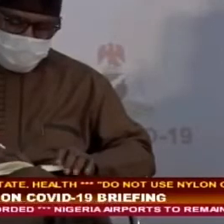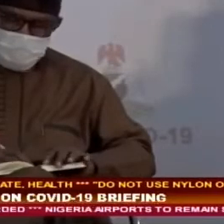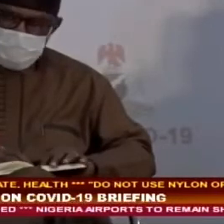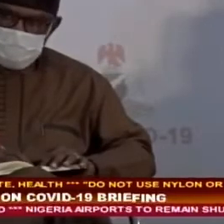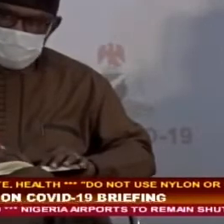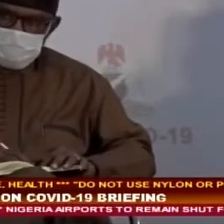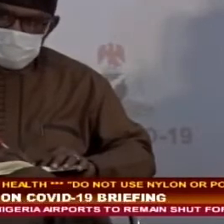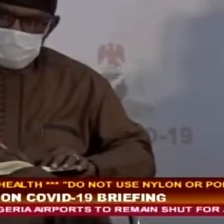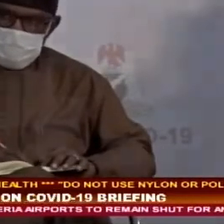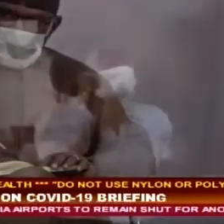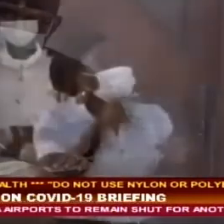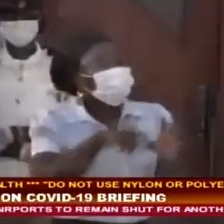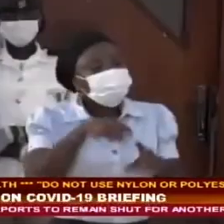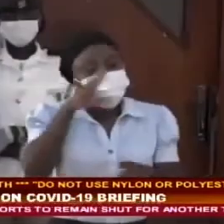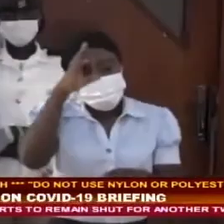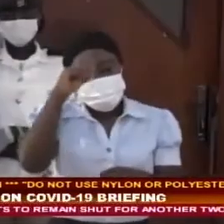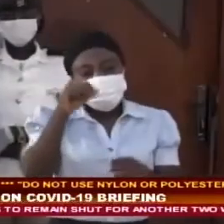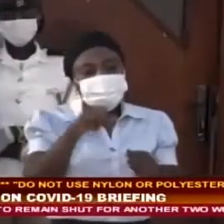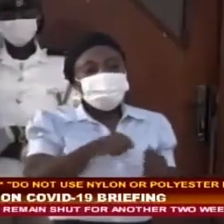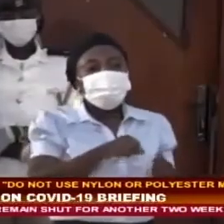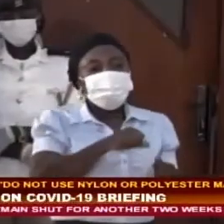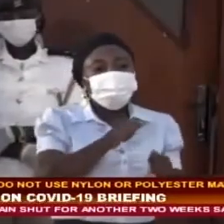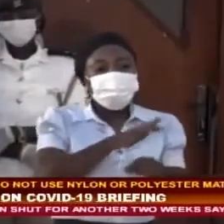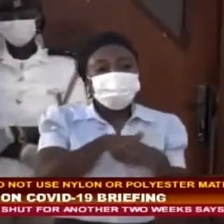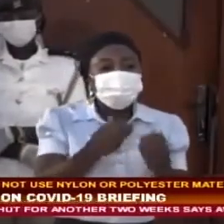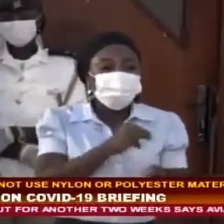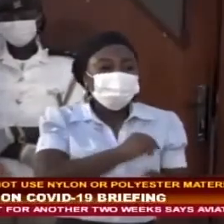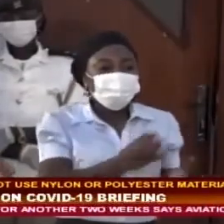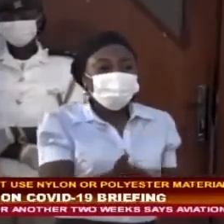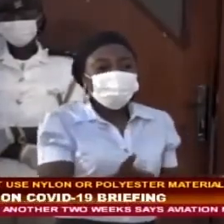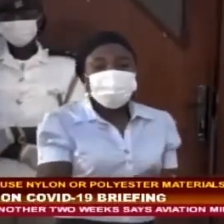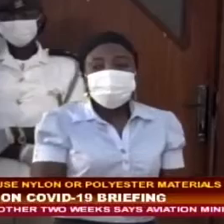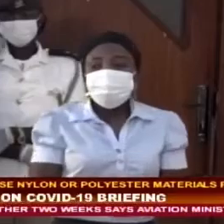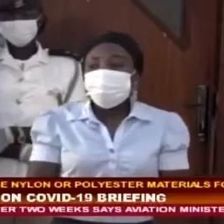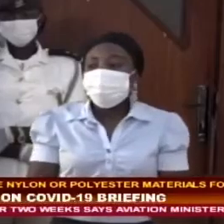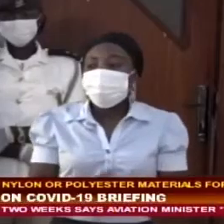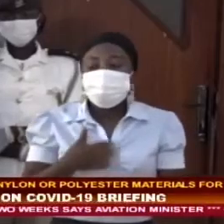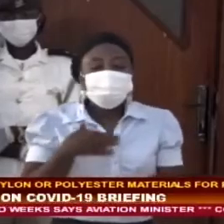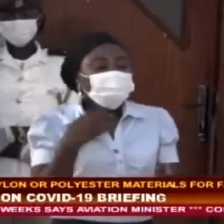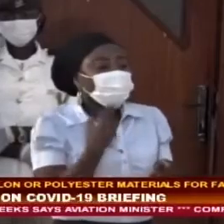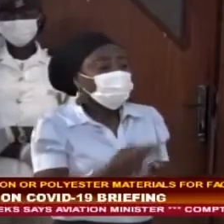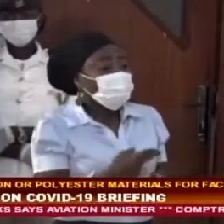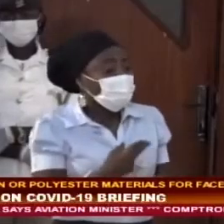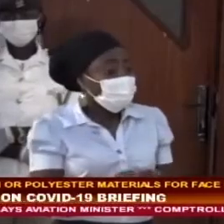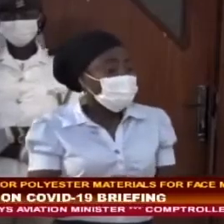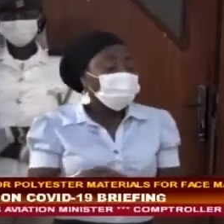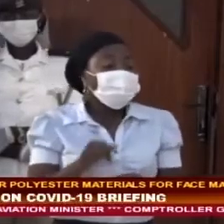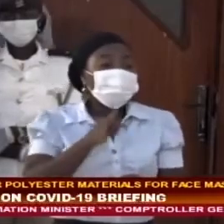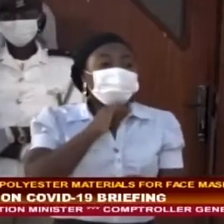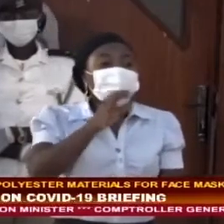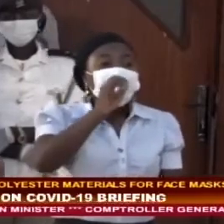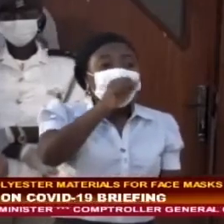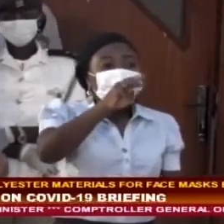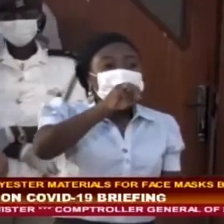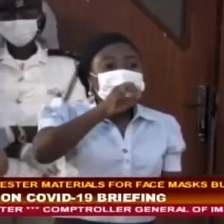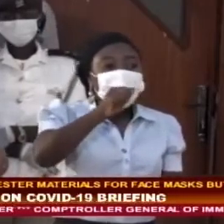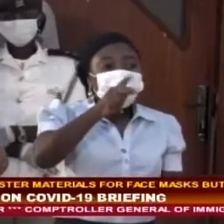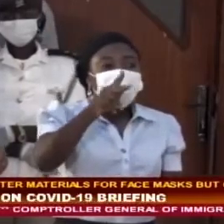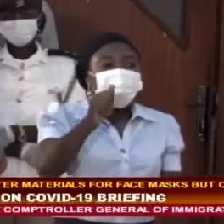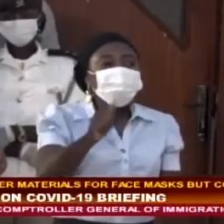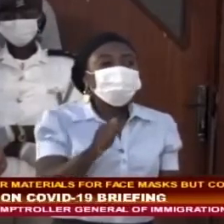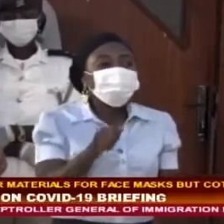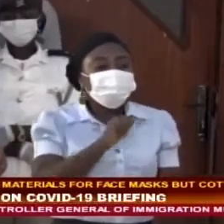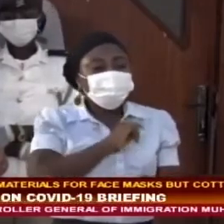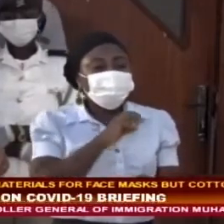The Chairman, National Coordinator, Honorable Ministers, my colleagues. My name is Amaka Ode. I report for Arise News. And